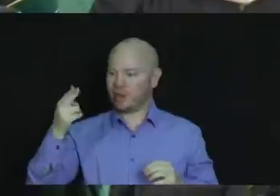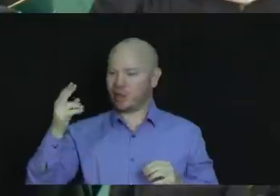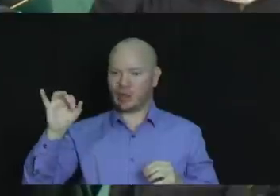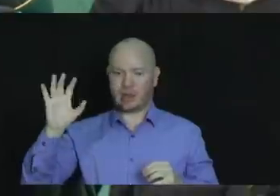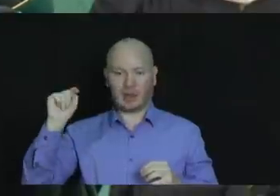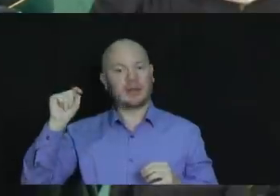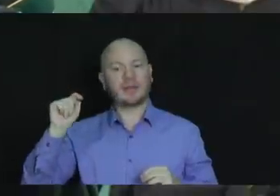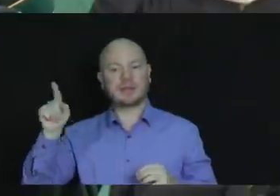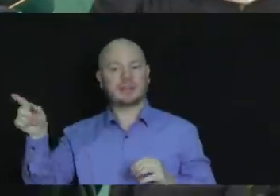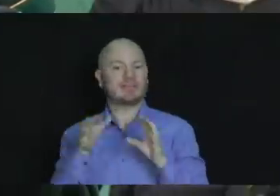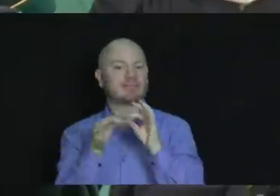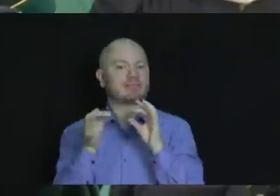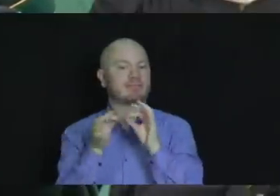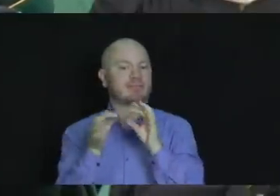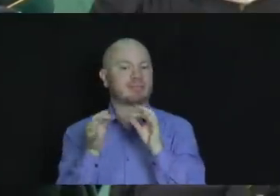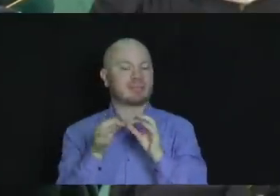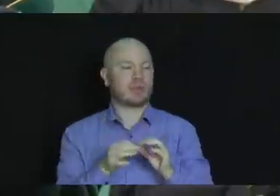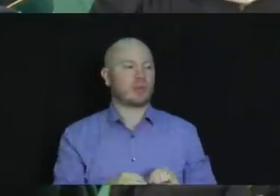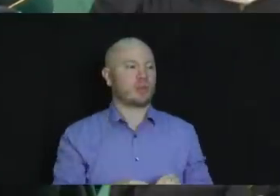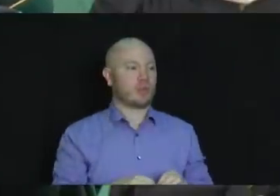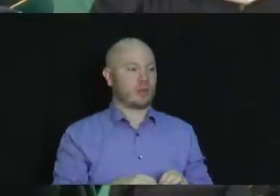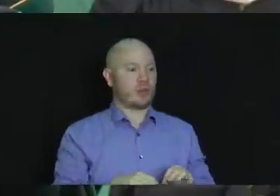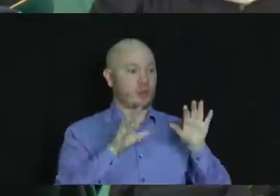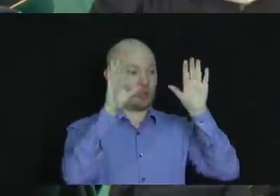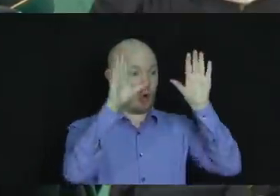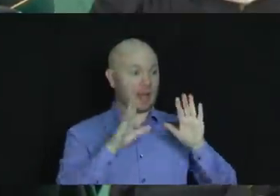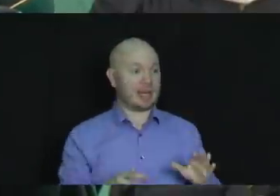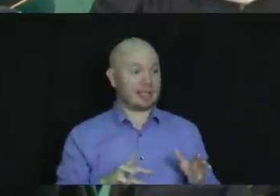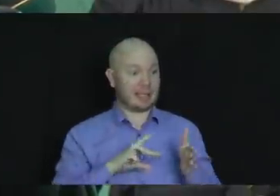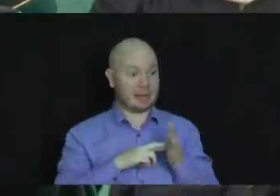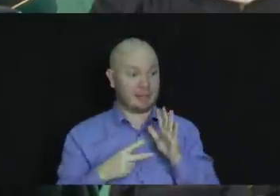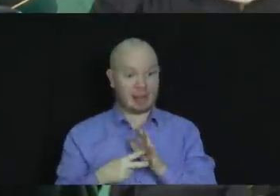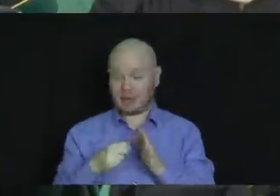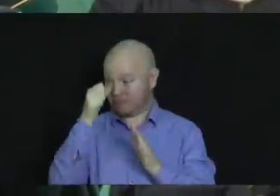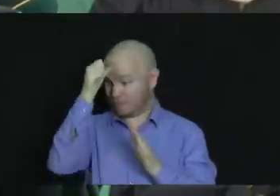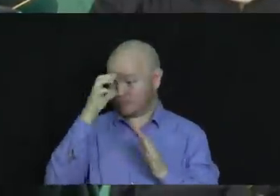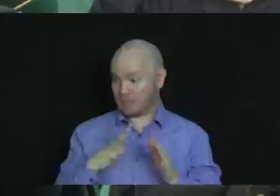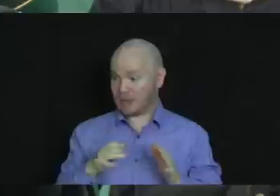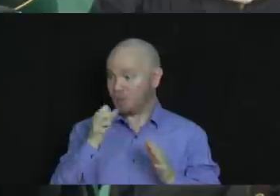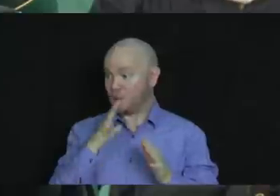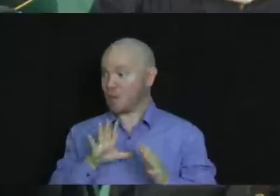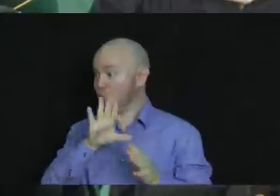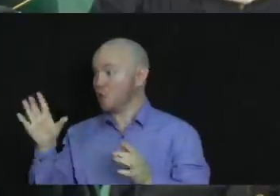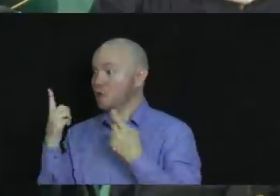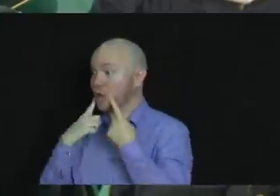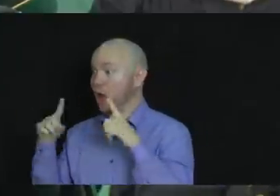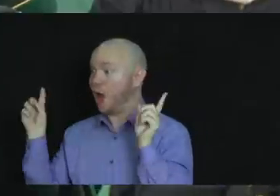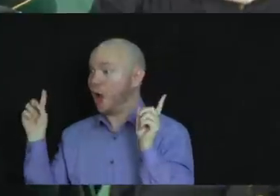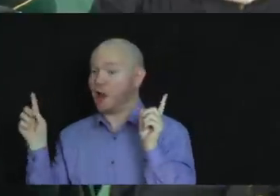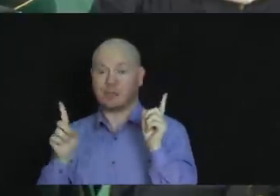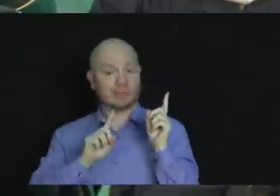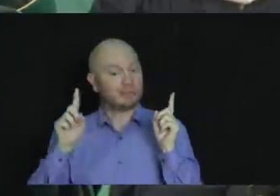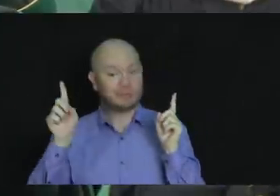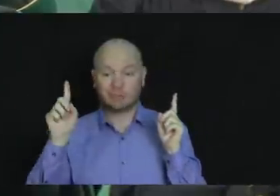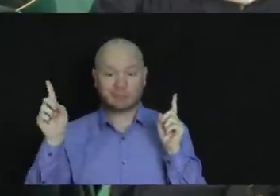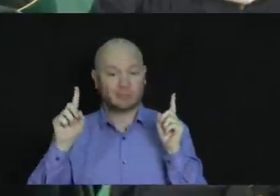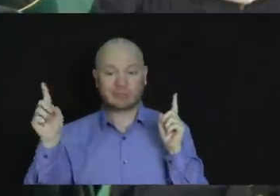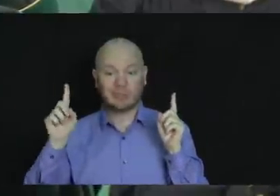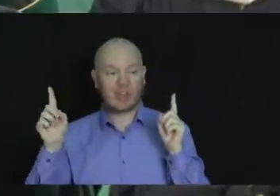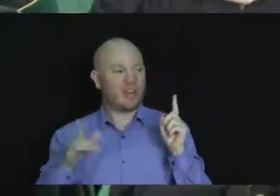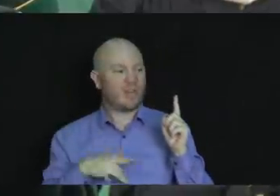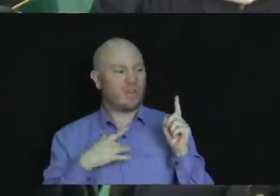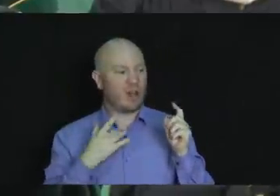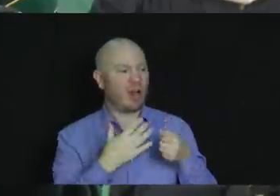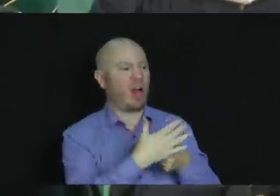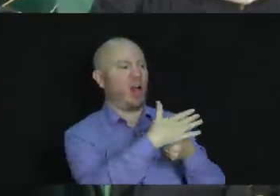said, "Greatness is not measured by what a man or woman accomplishes, but by the opposition he